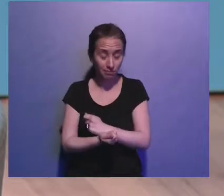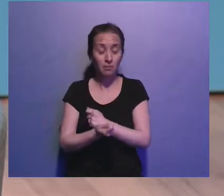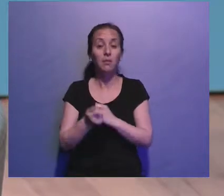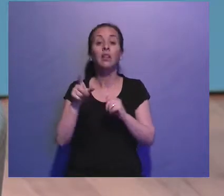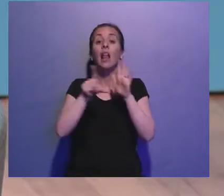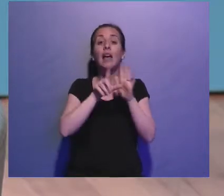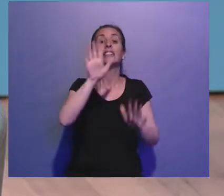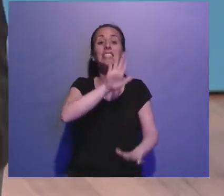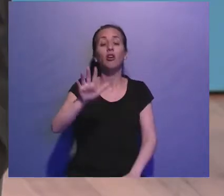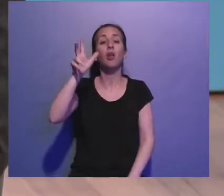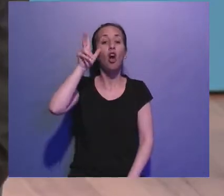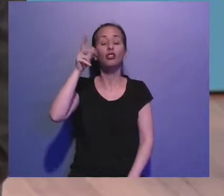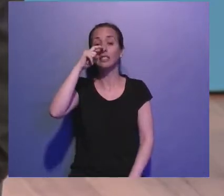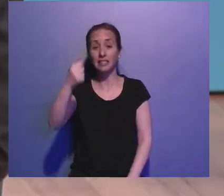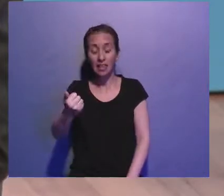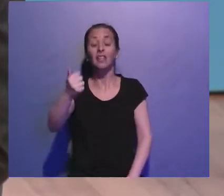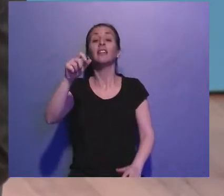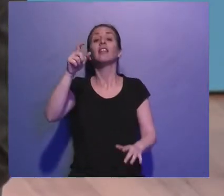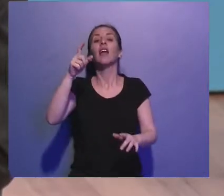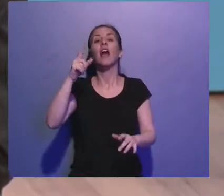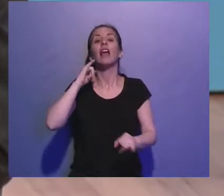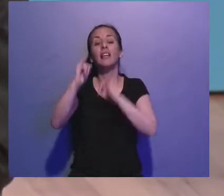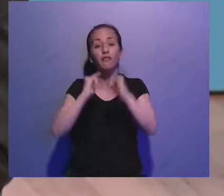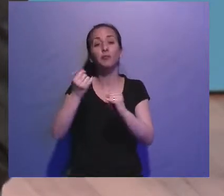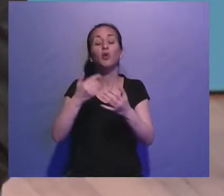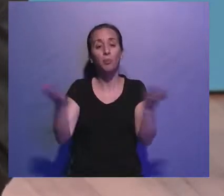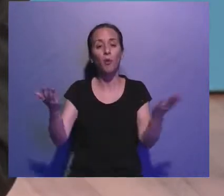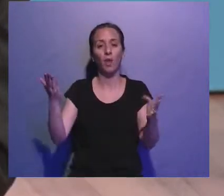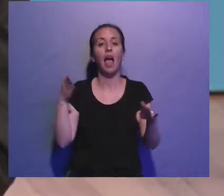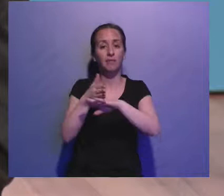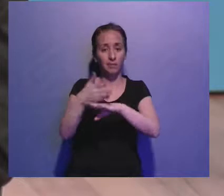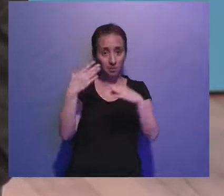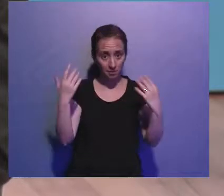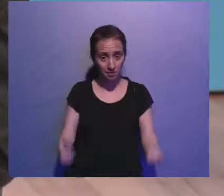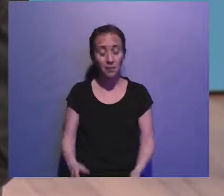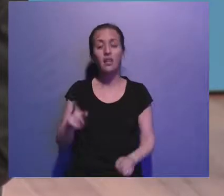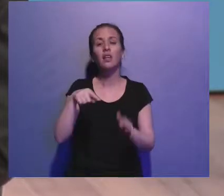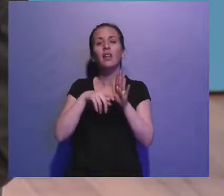laws, including one on access to public information